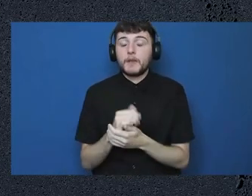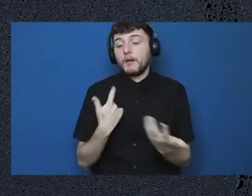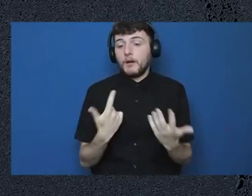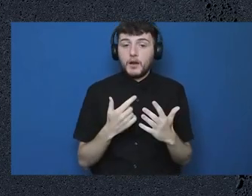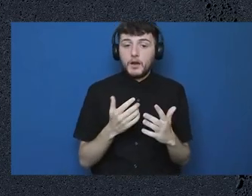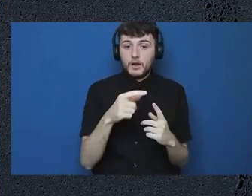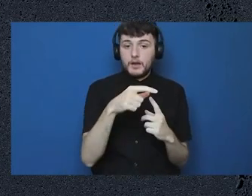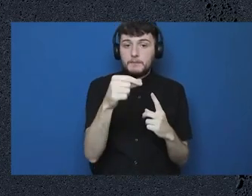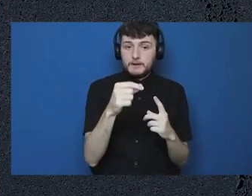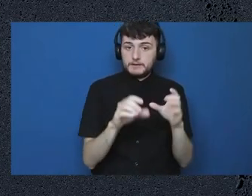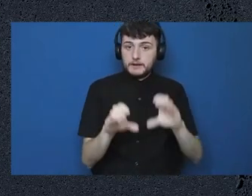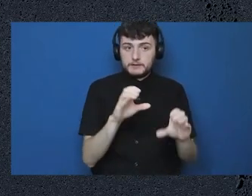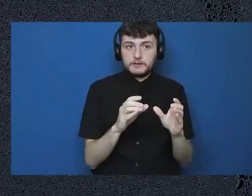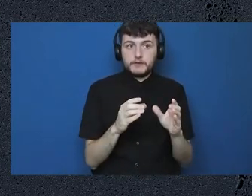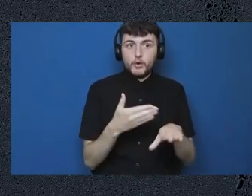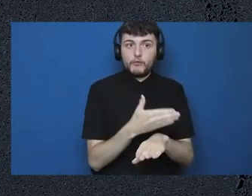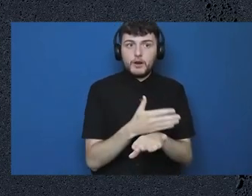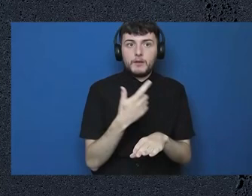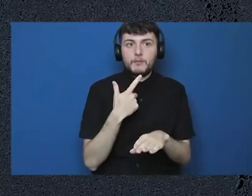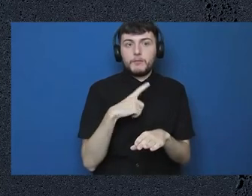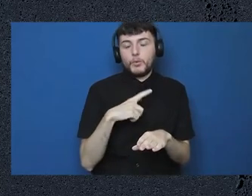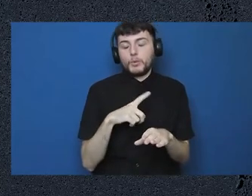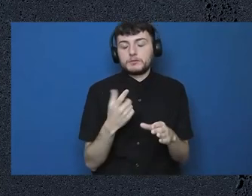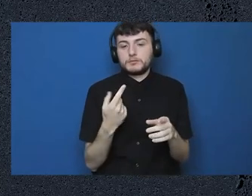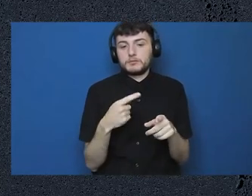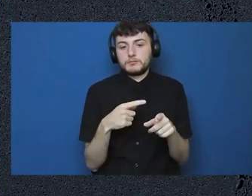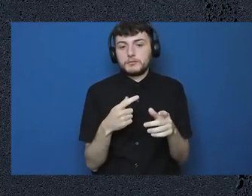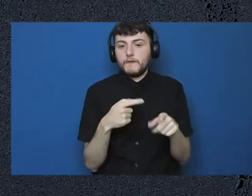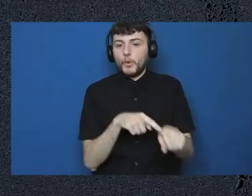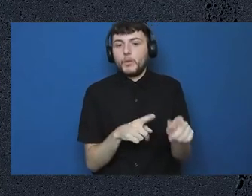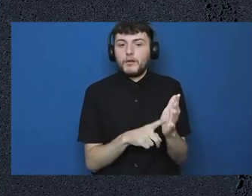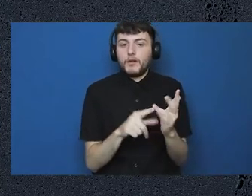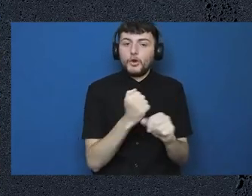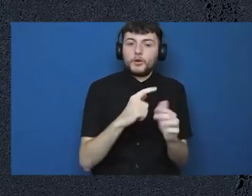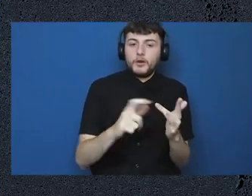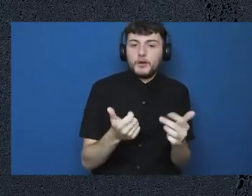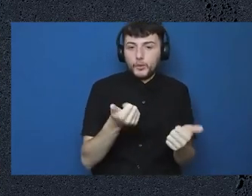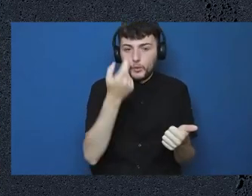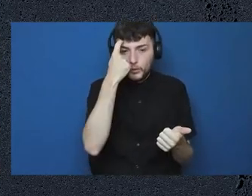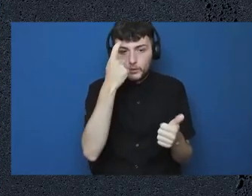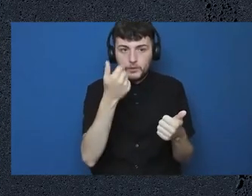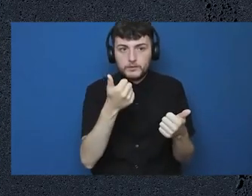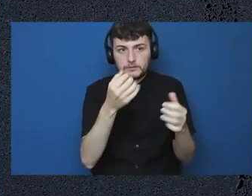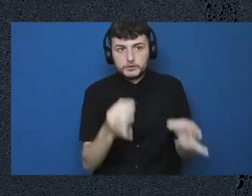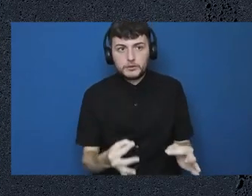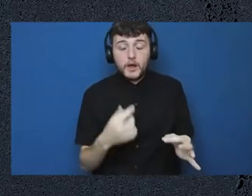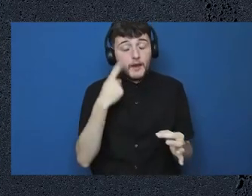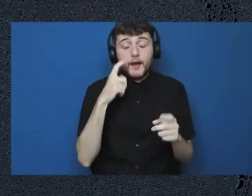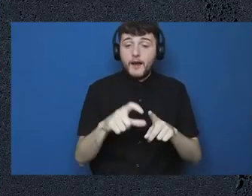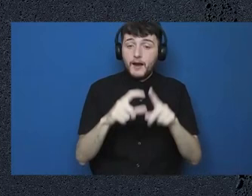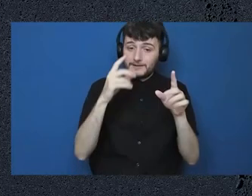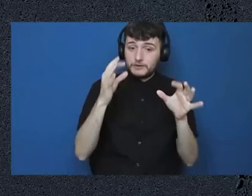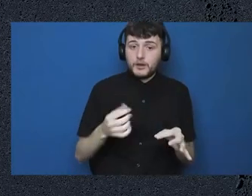career because it was a logical choice partway through university. A very difficult choice. I really did love